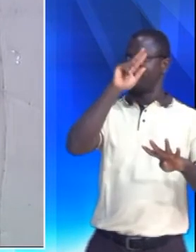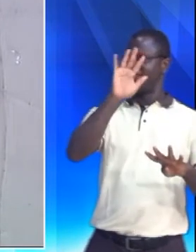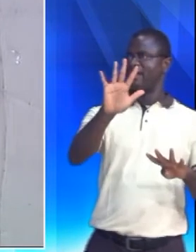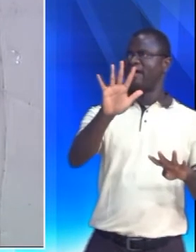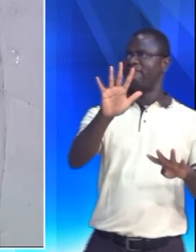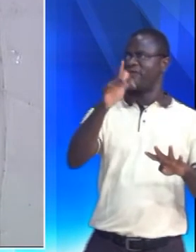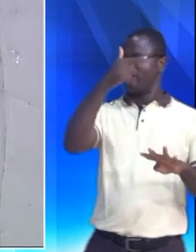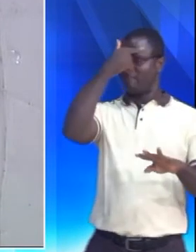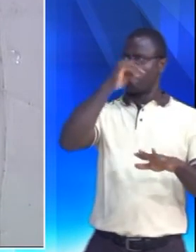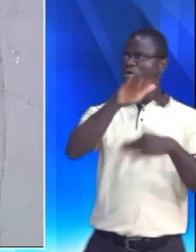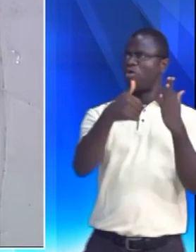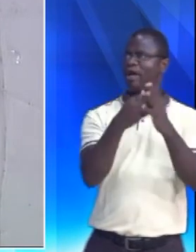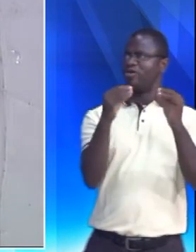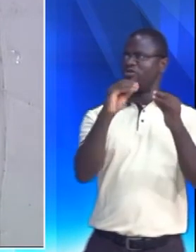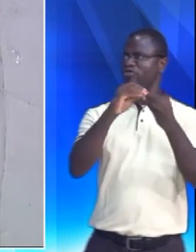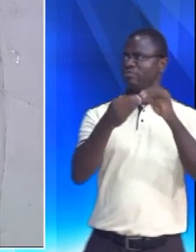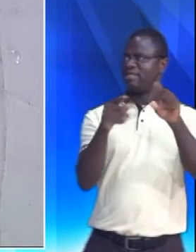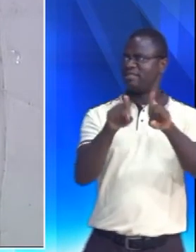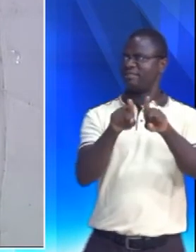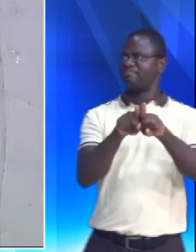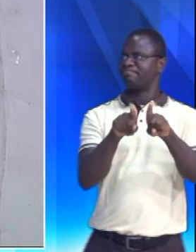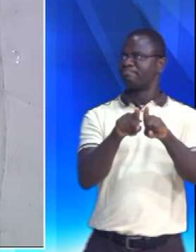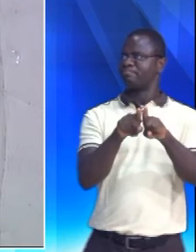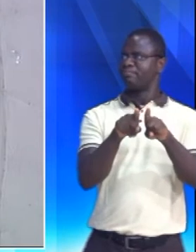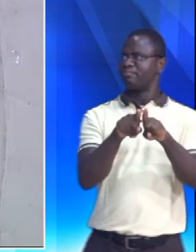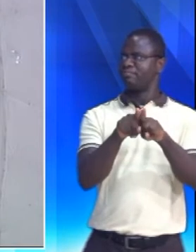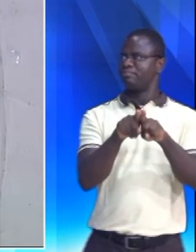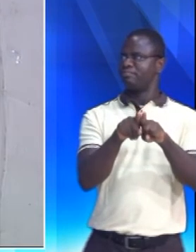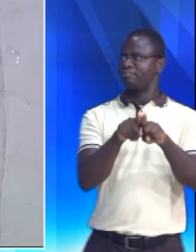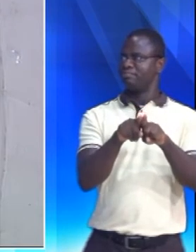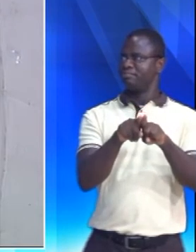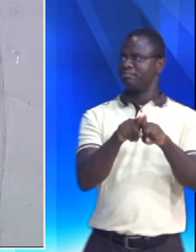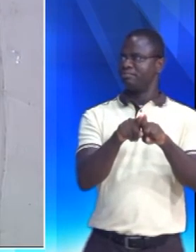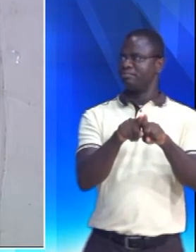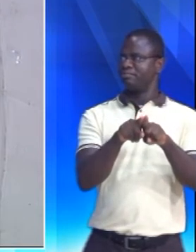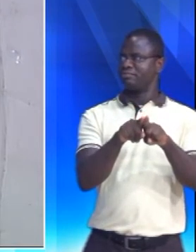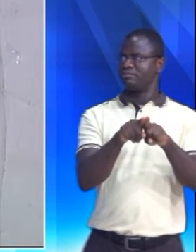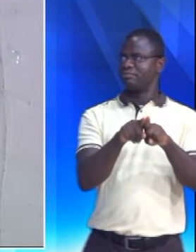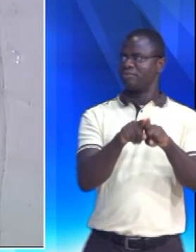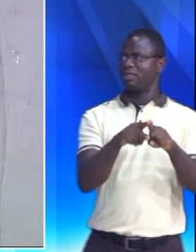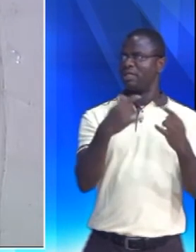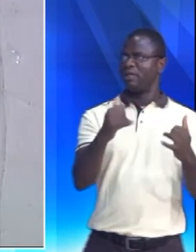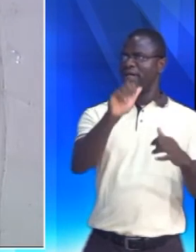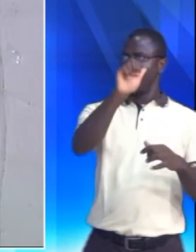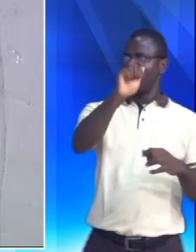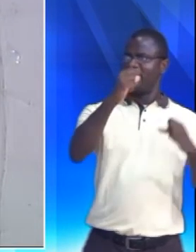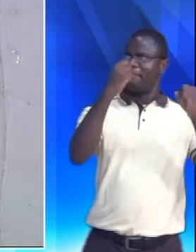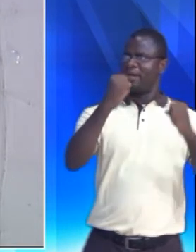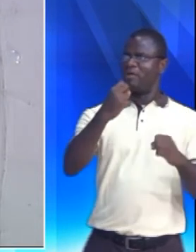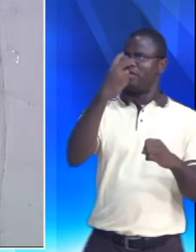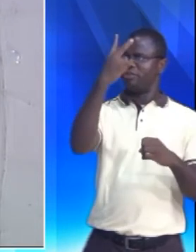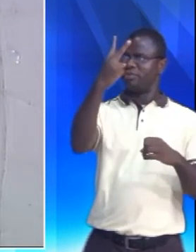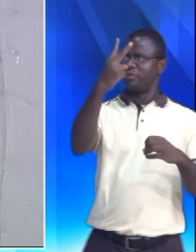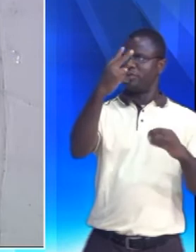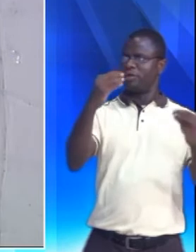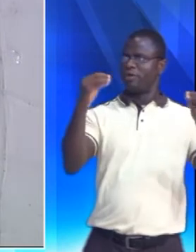3 multiplied by 4 multiplied by what? 5. Then